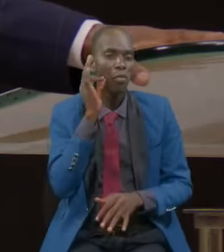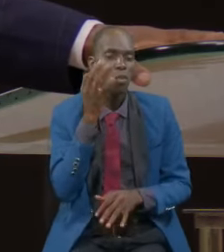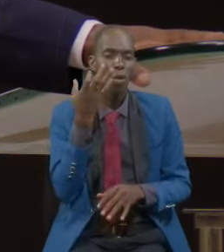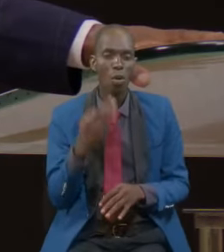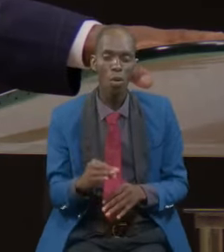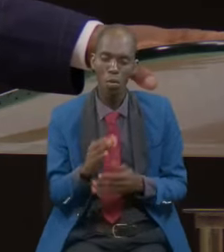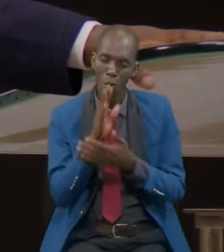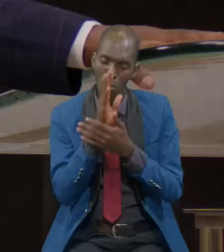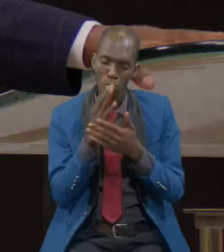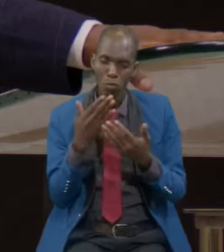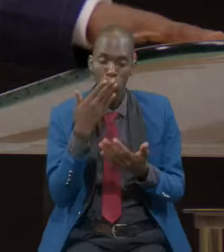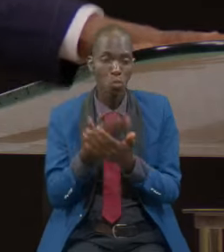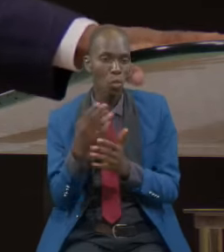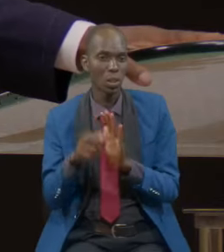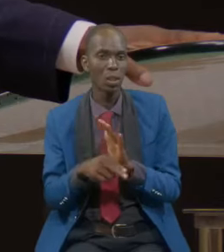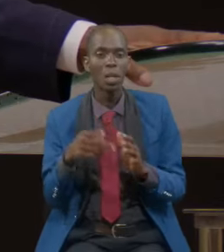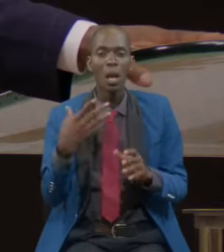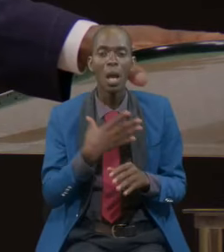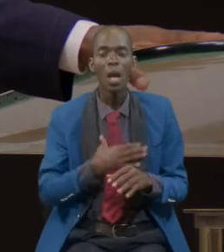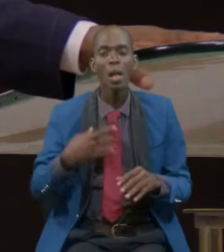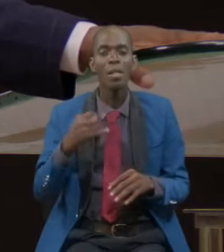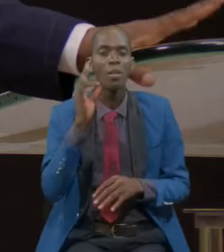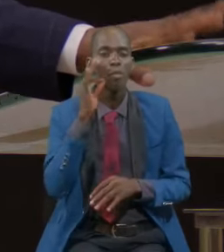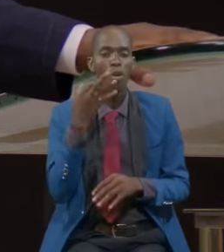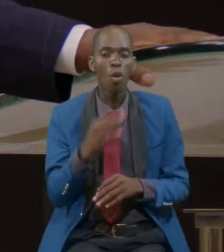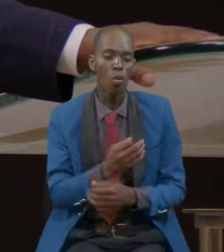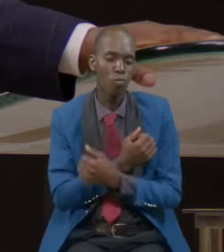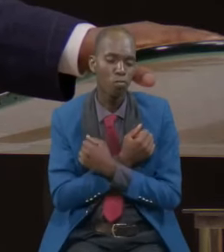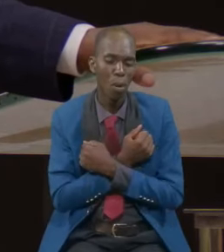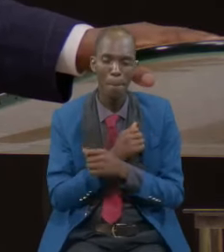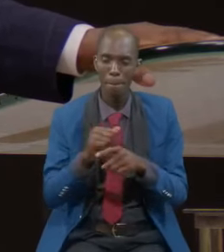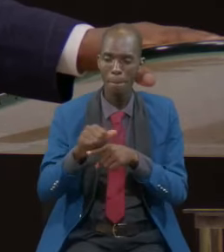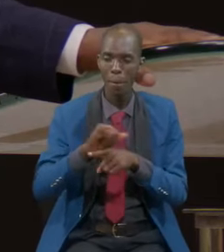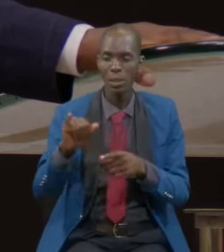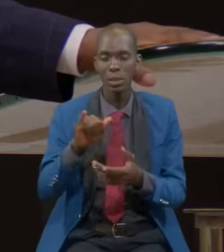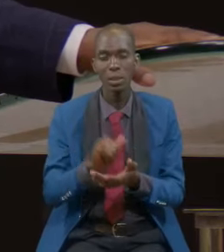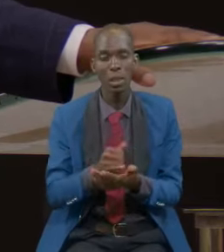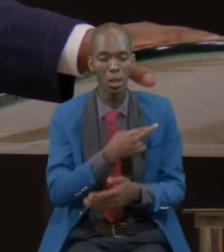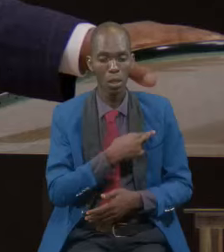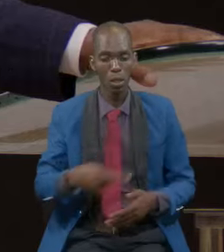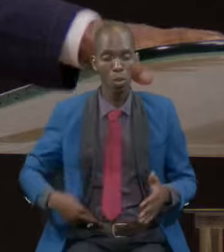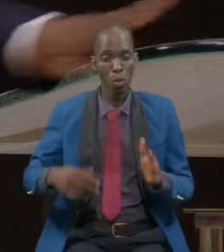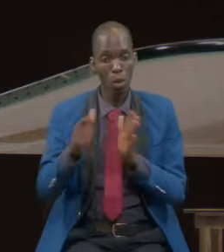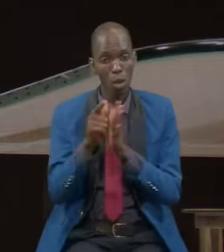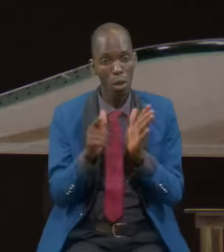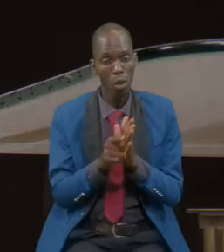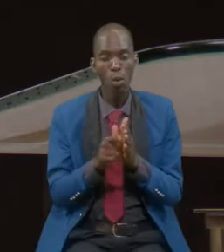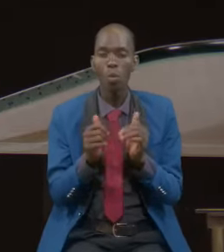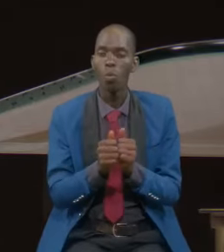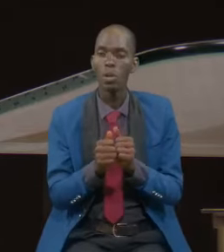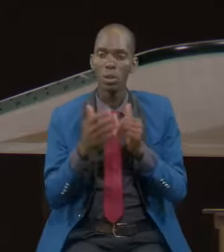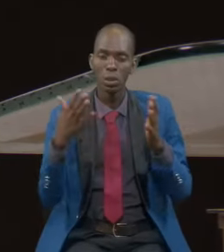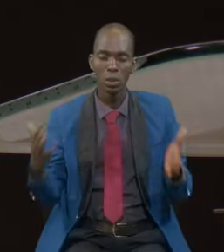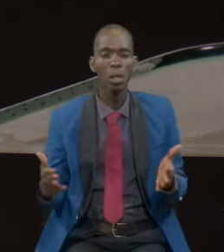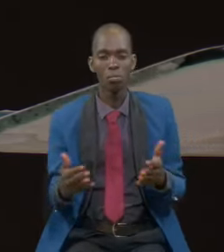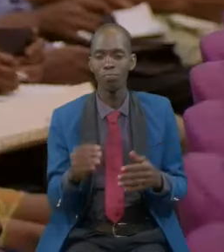of practical love, practicing the royal law without discrimination. Look at